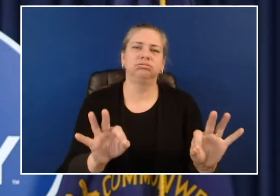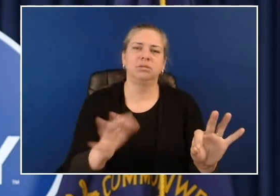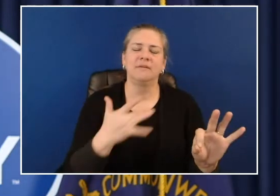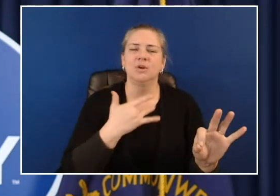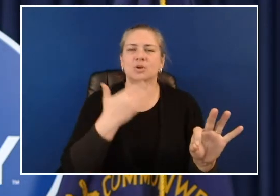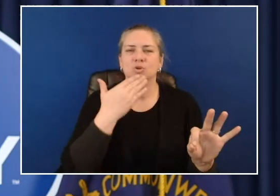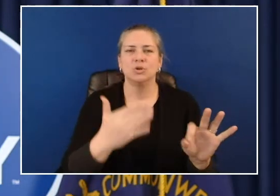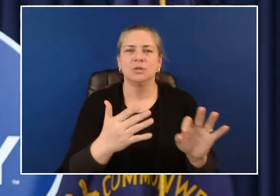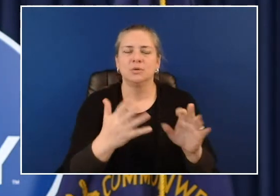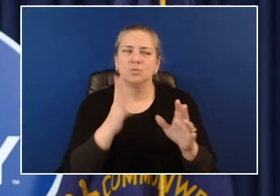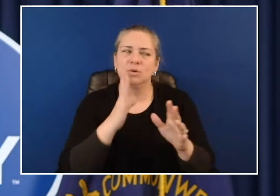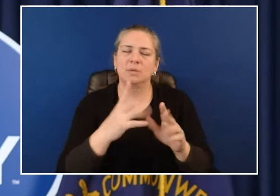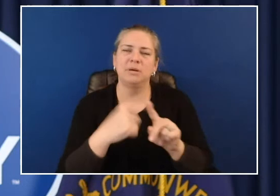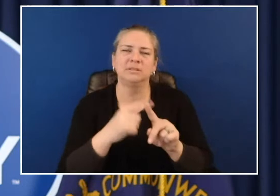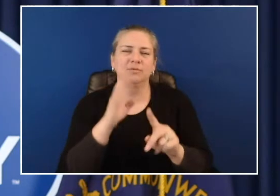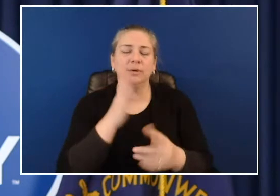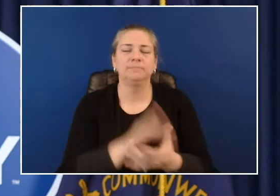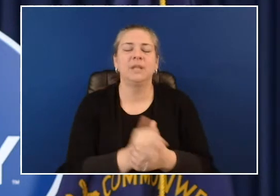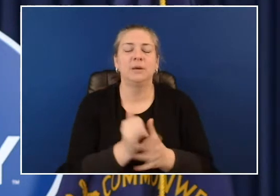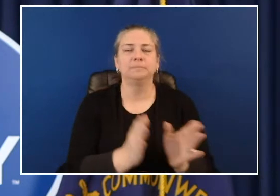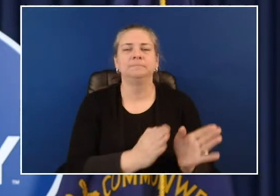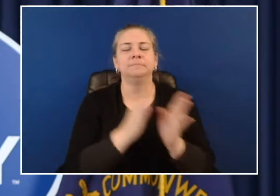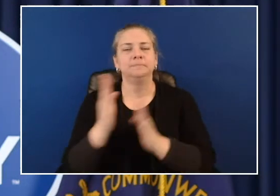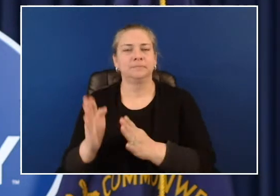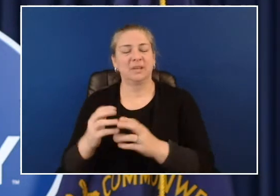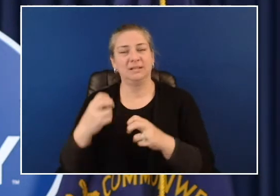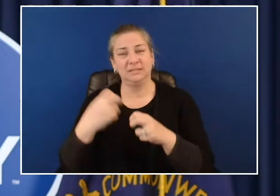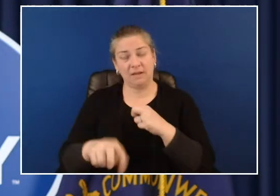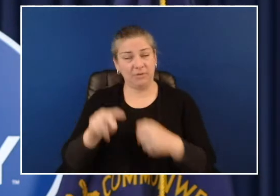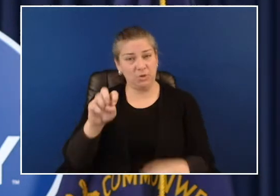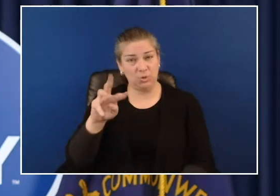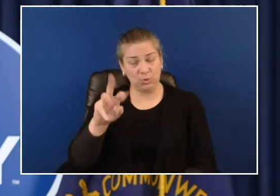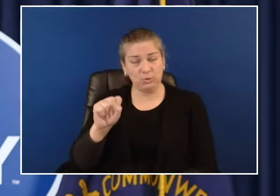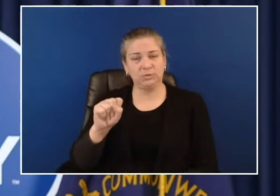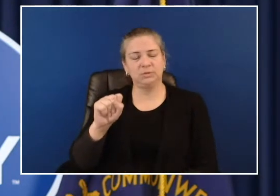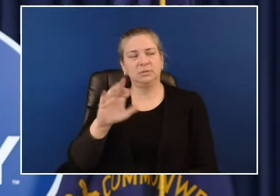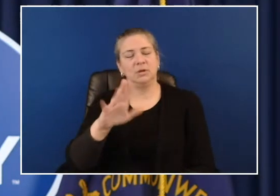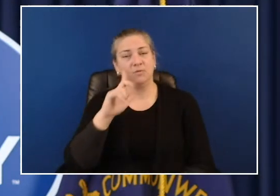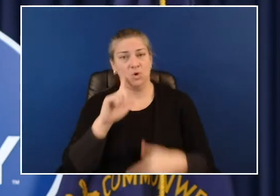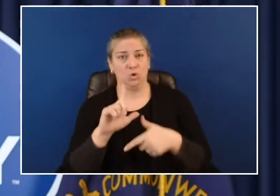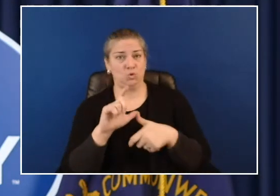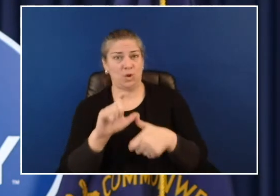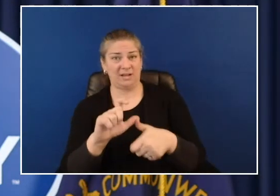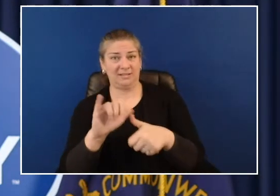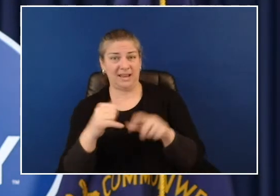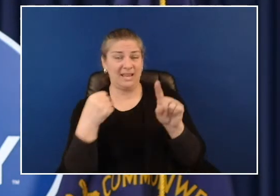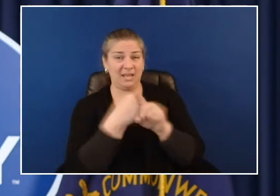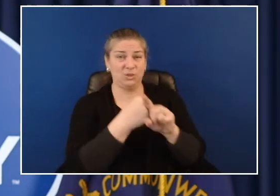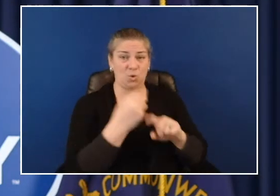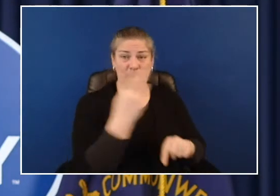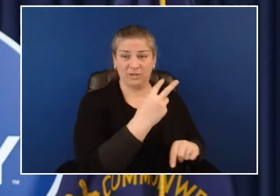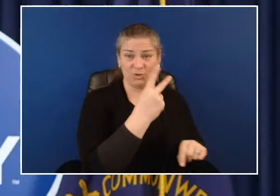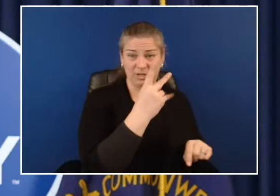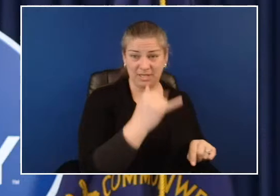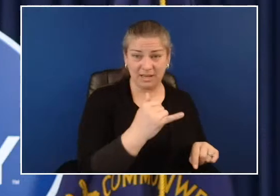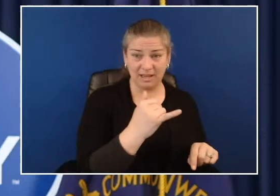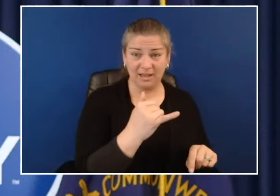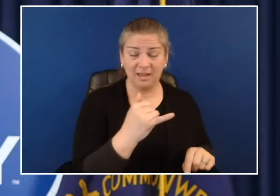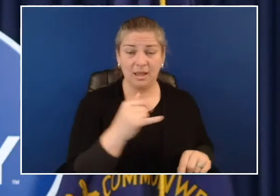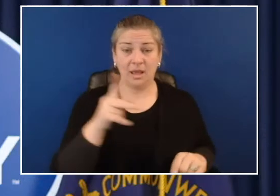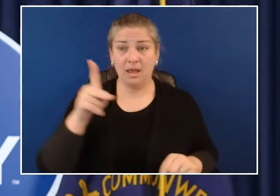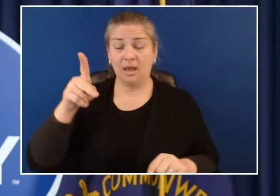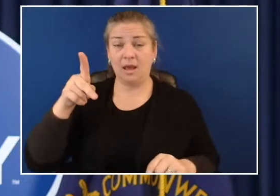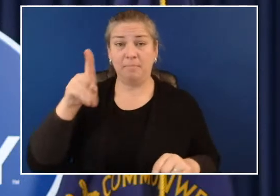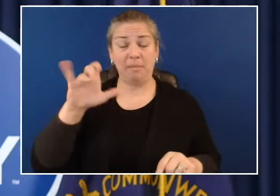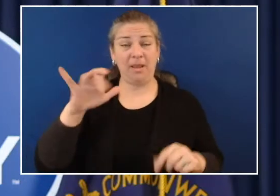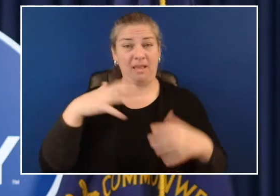All right, on a little tougher news on our tornadoes that hit Western Kentucky. Department of Public Health has confirmed an